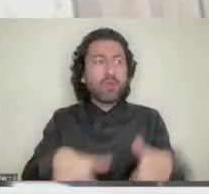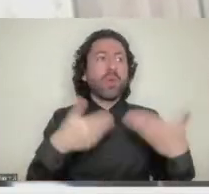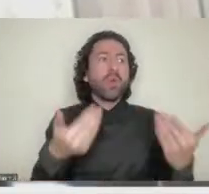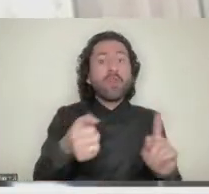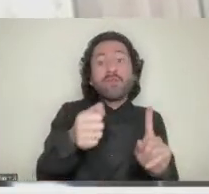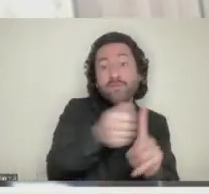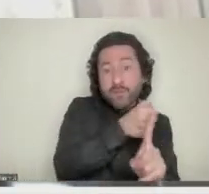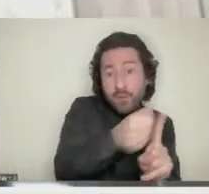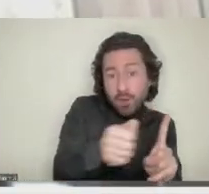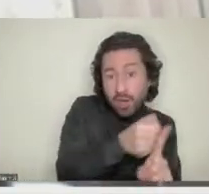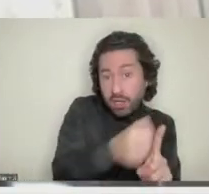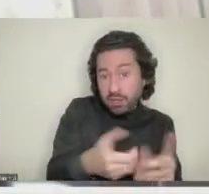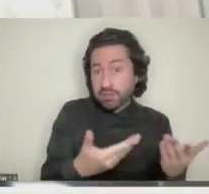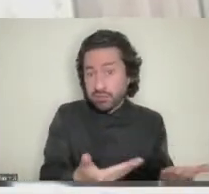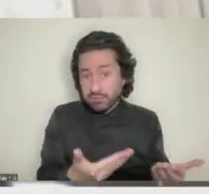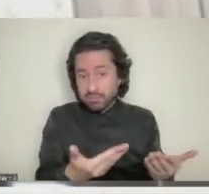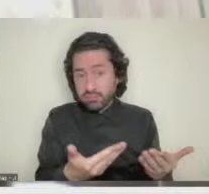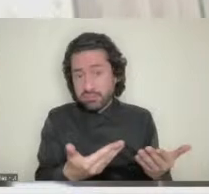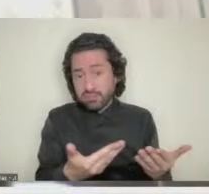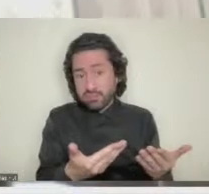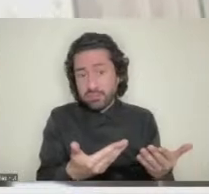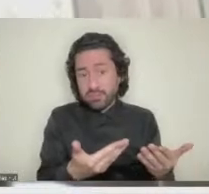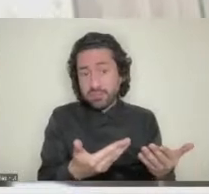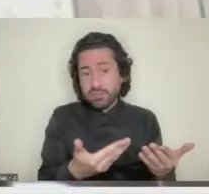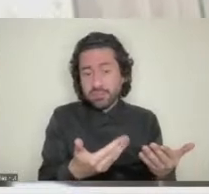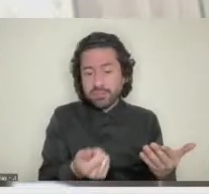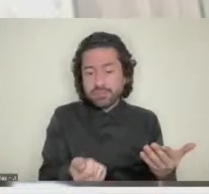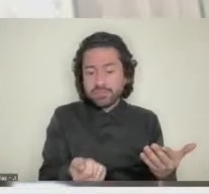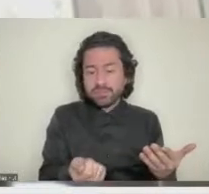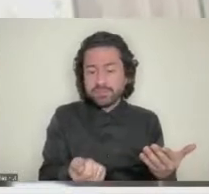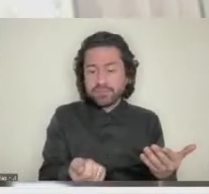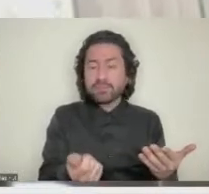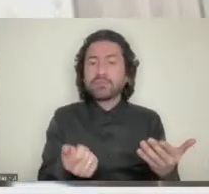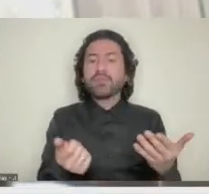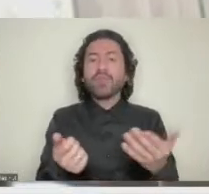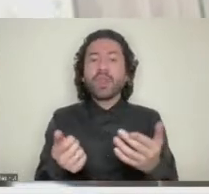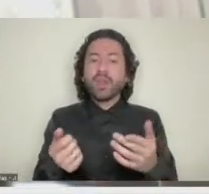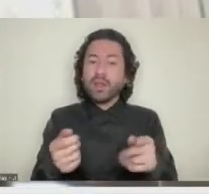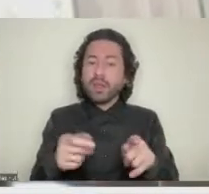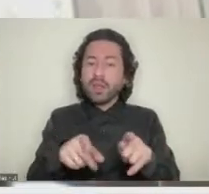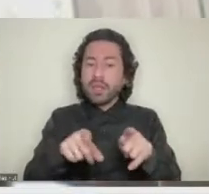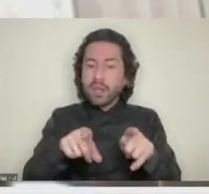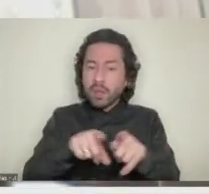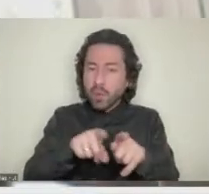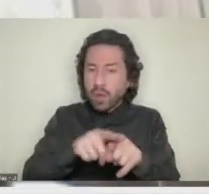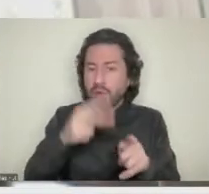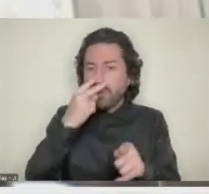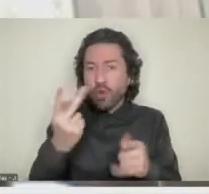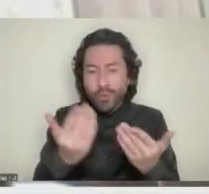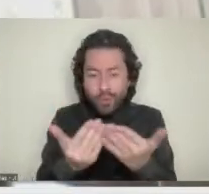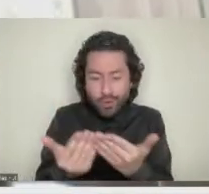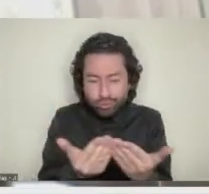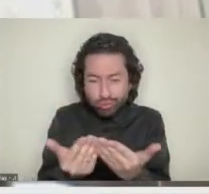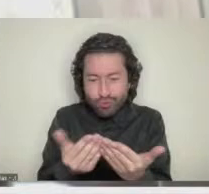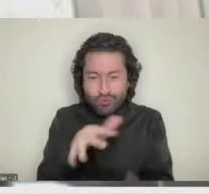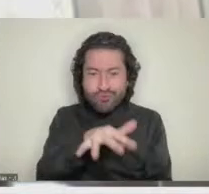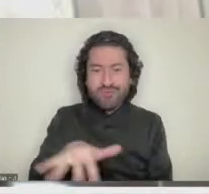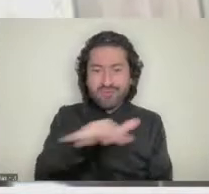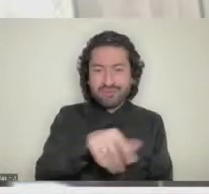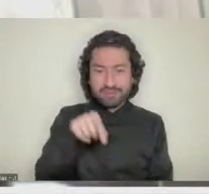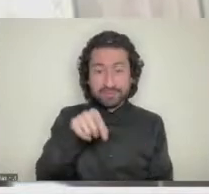violence, yes, of specific regions, violence, and to include